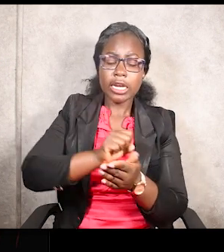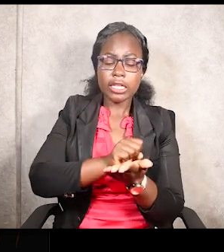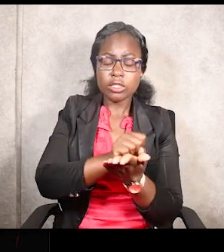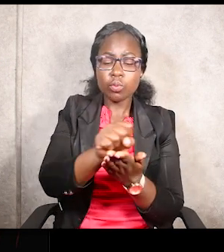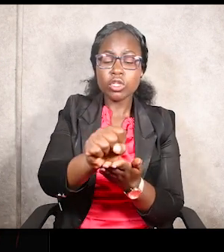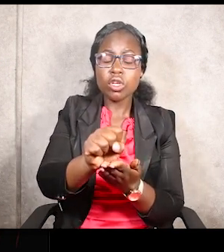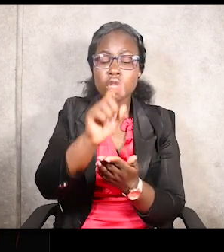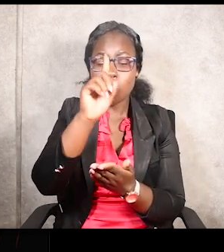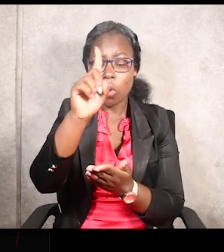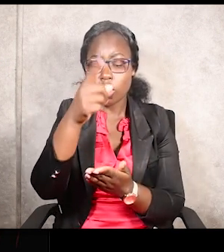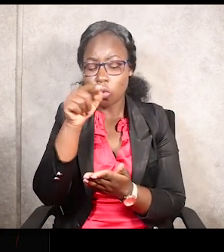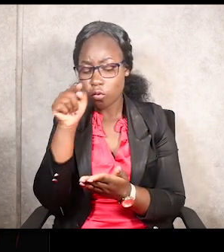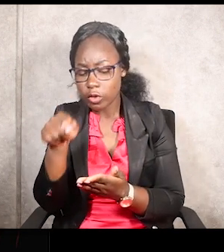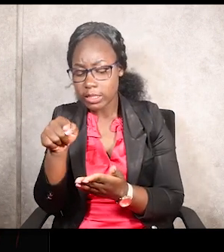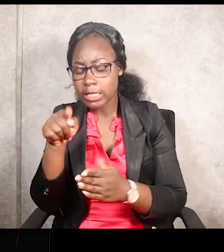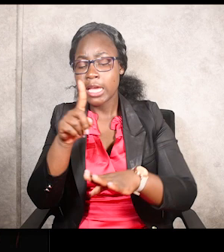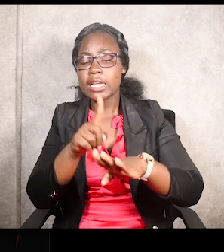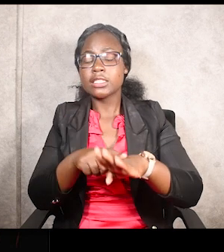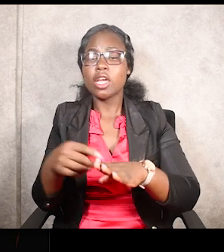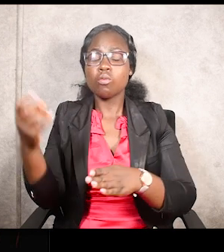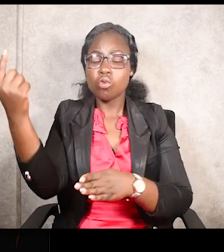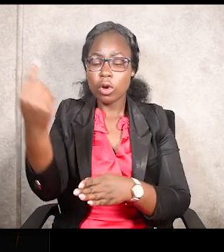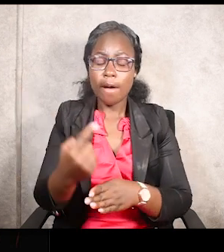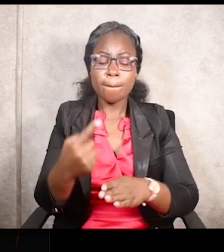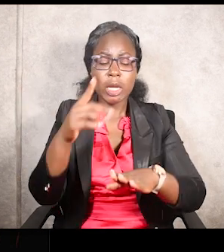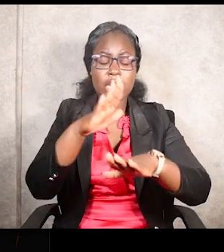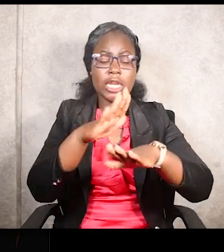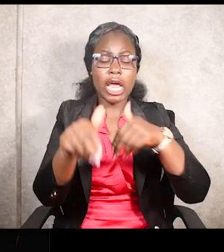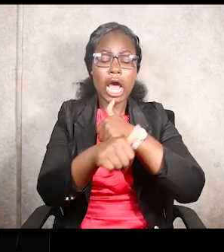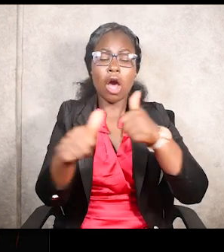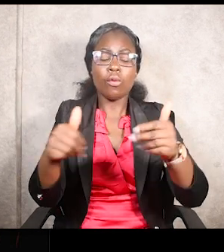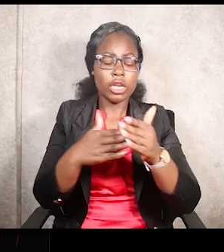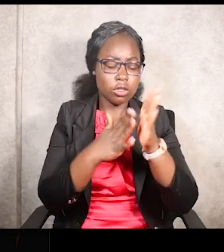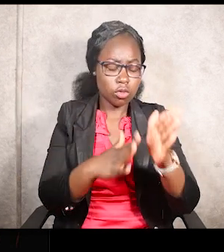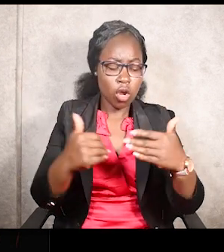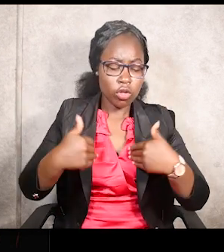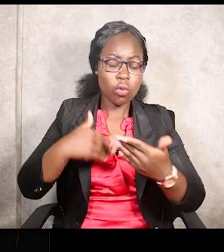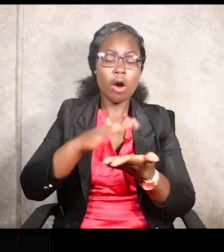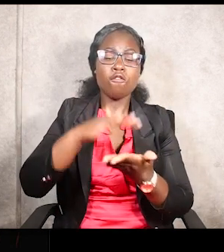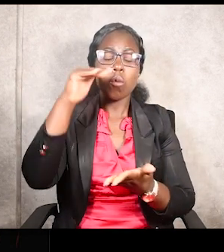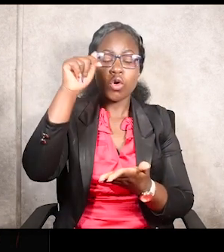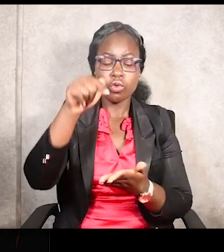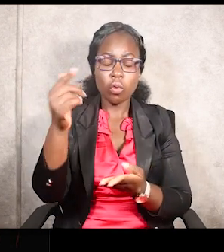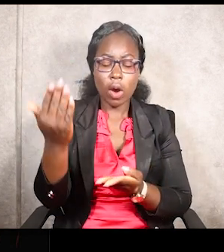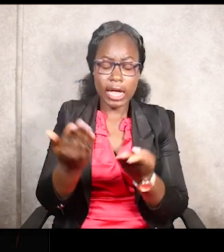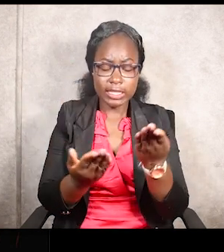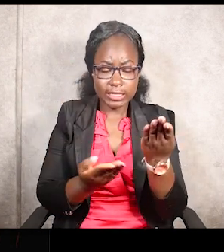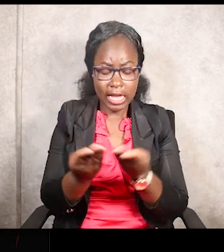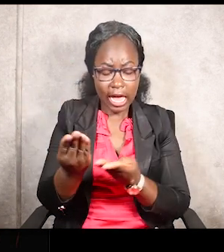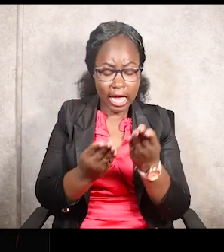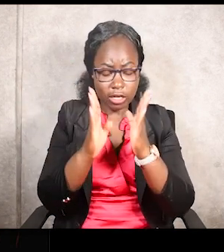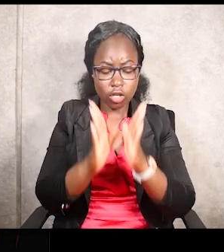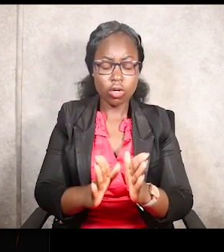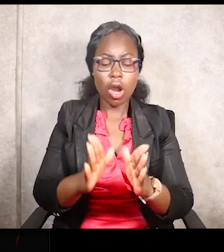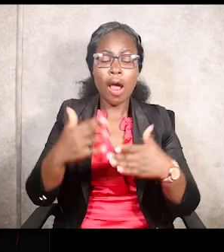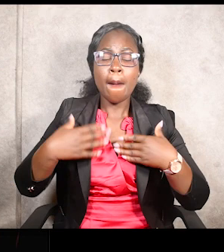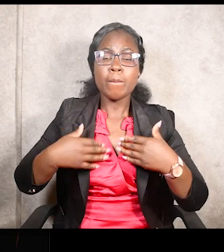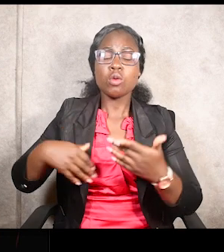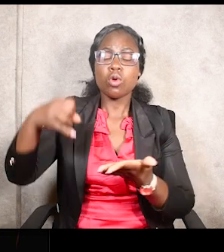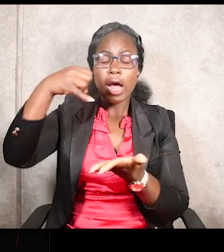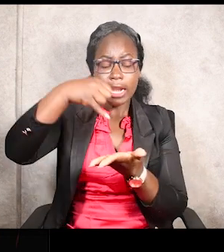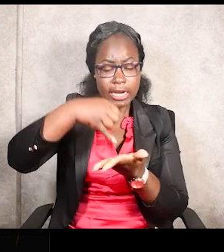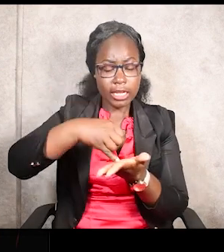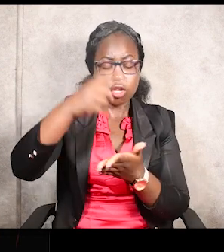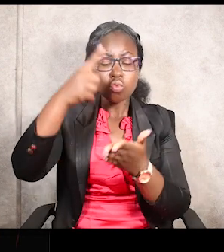one of those. When you engage in proper leadership, you're able to gain more as an entrepreneur. People are more engaged in